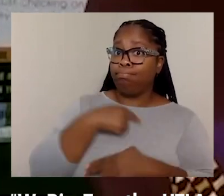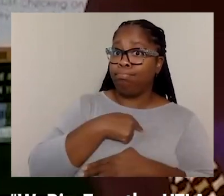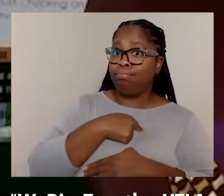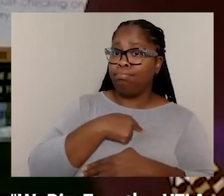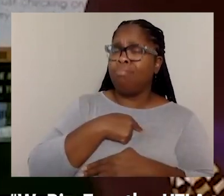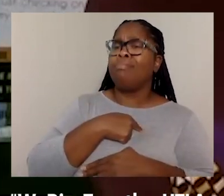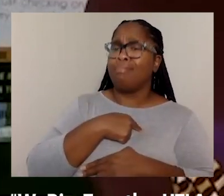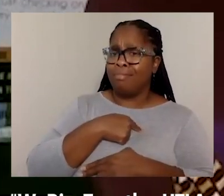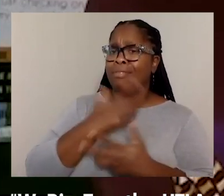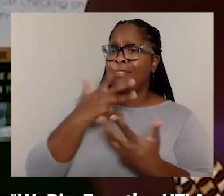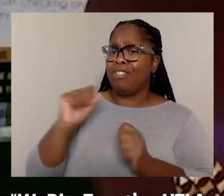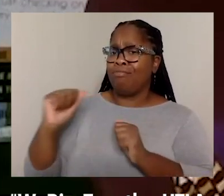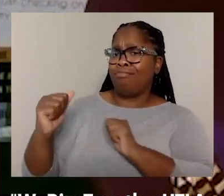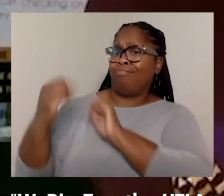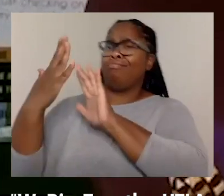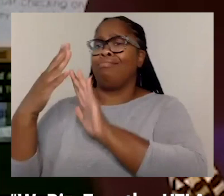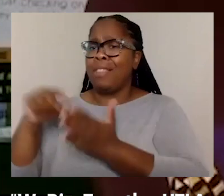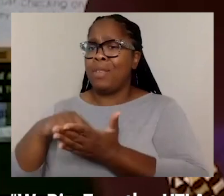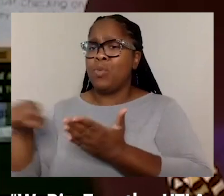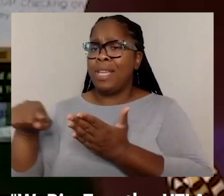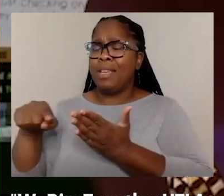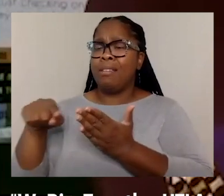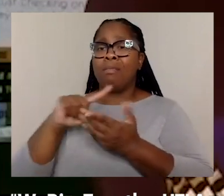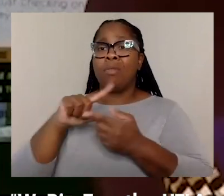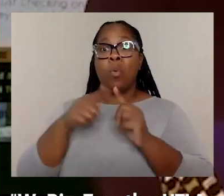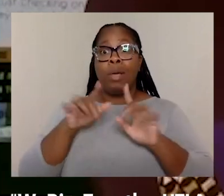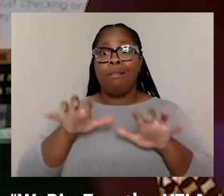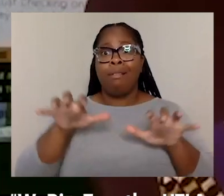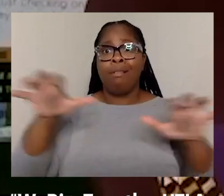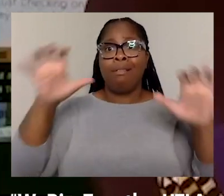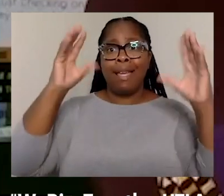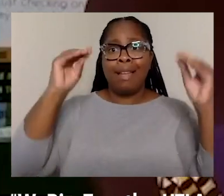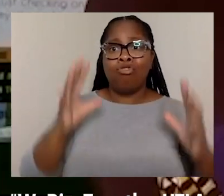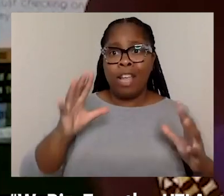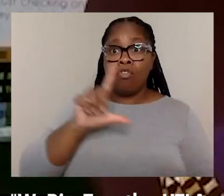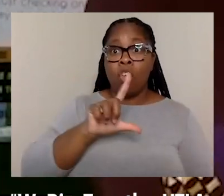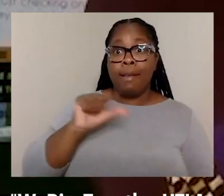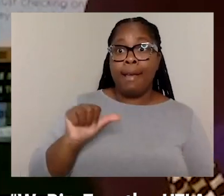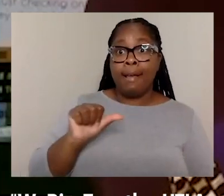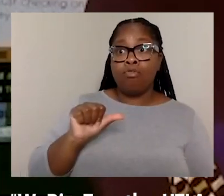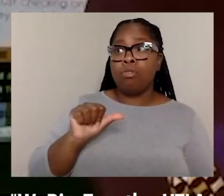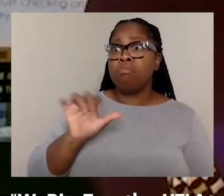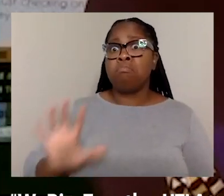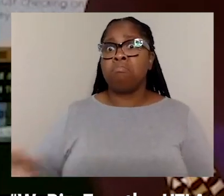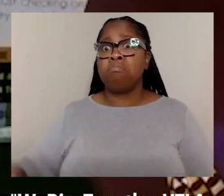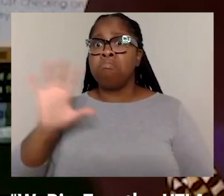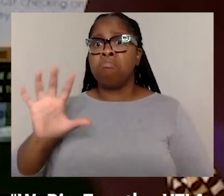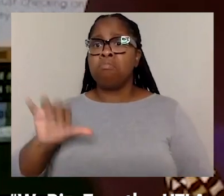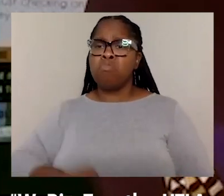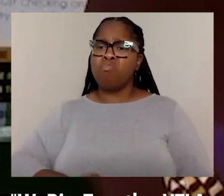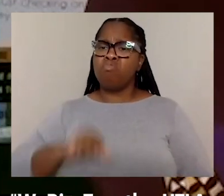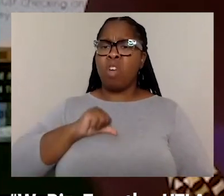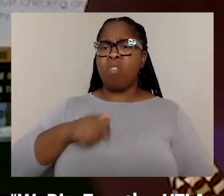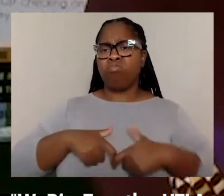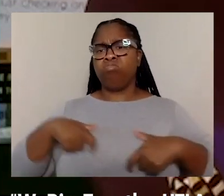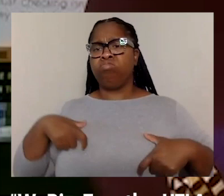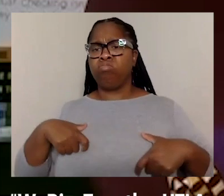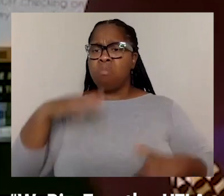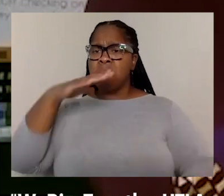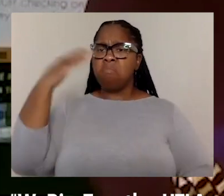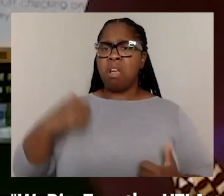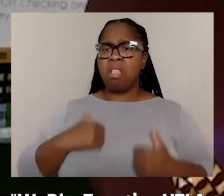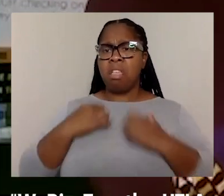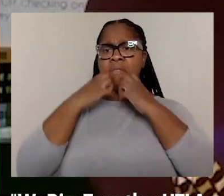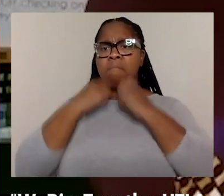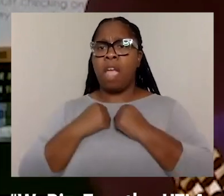of educators in Los Angeles and beyond proudly wore our Black Lives Matter shirts in the Day of